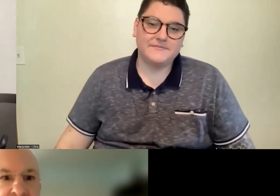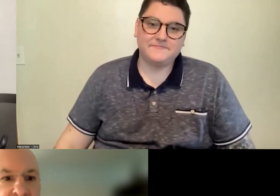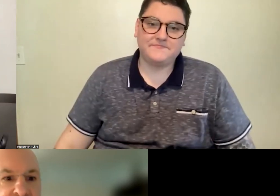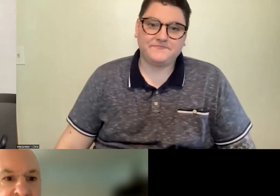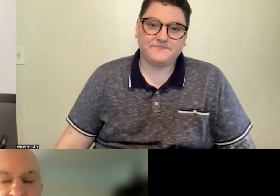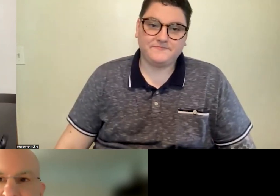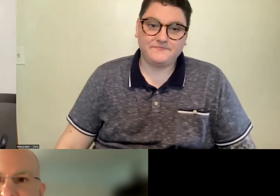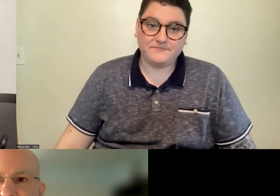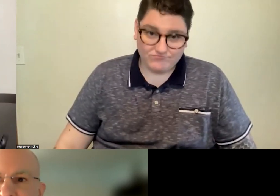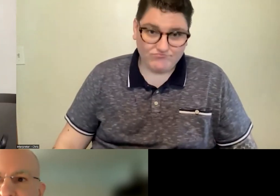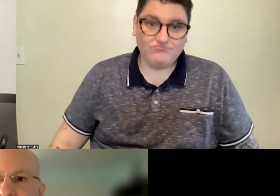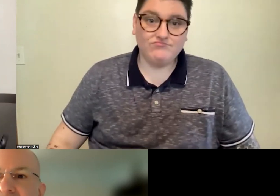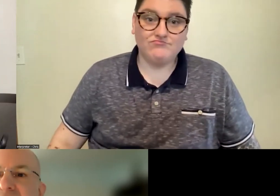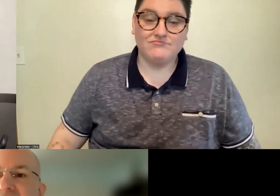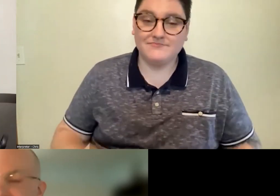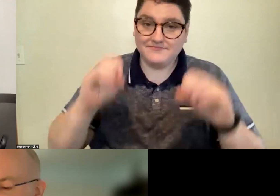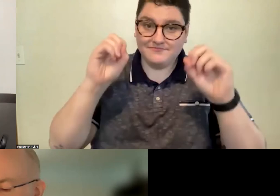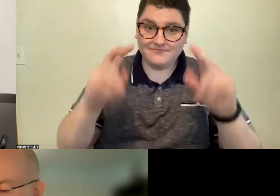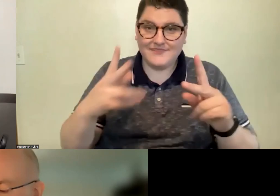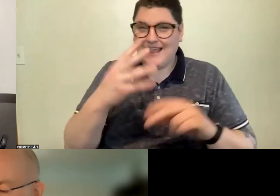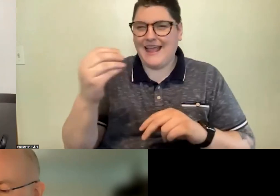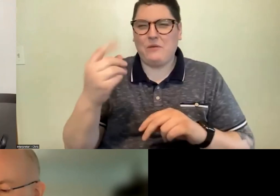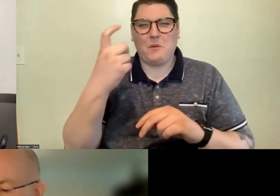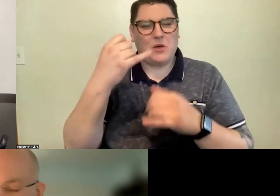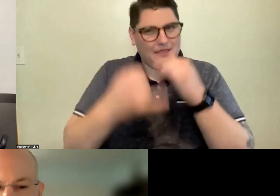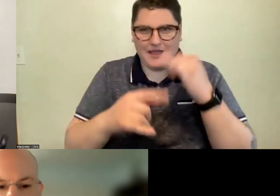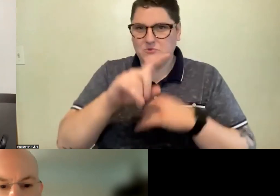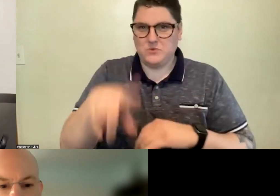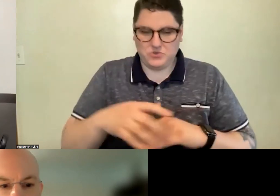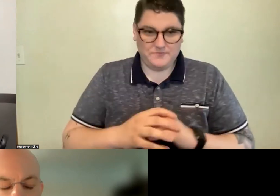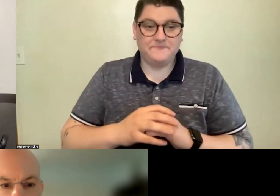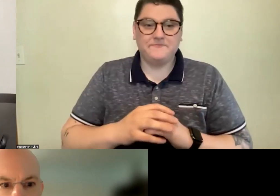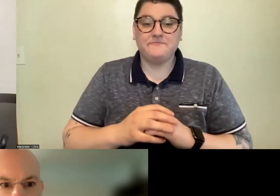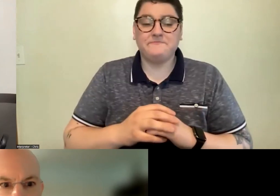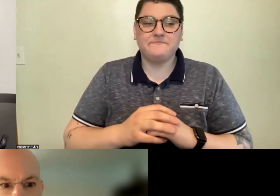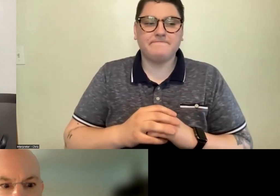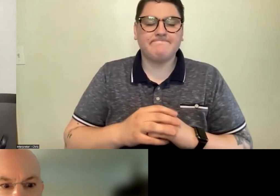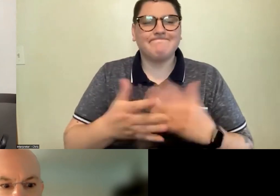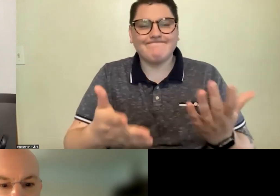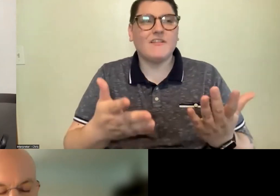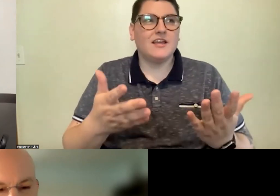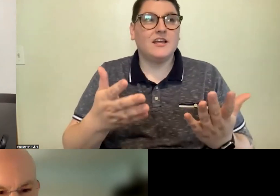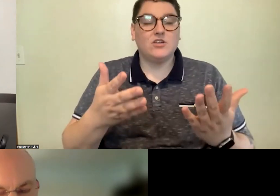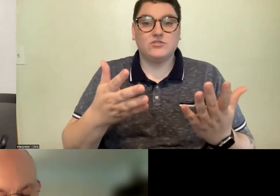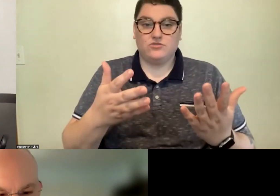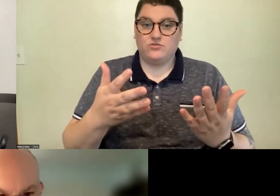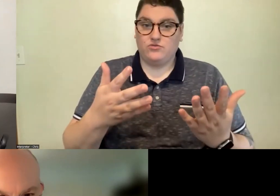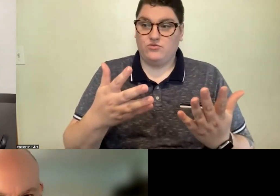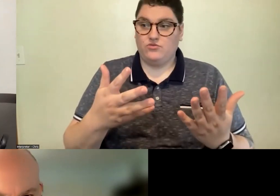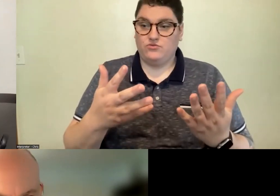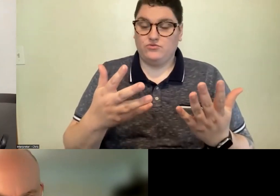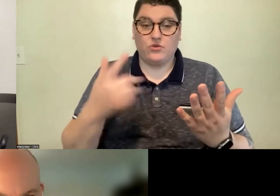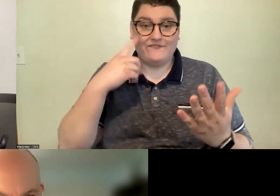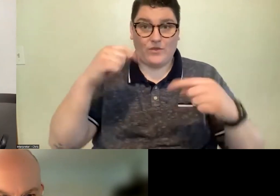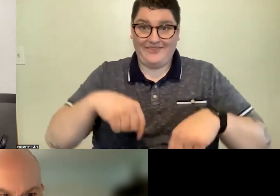Okay, very good. And this may be the last question. You know, so to do this approach that